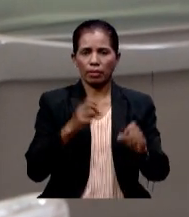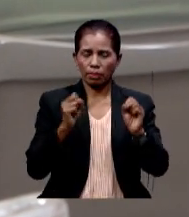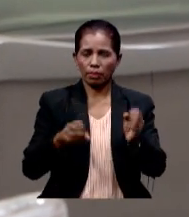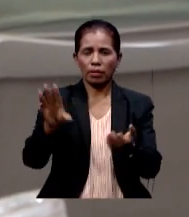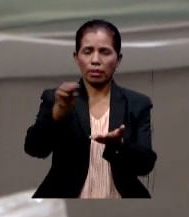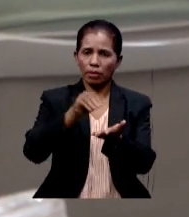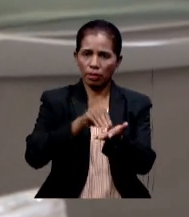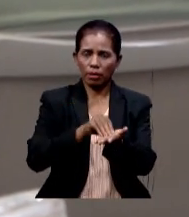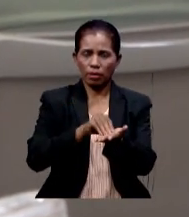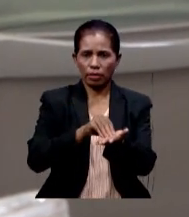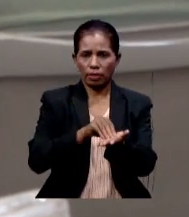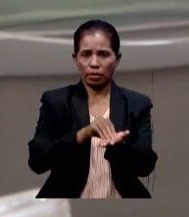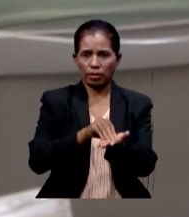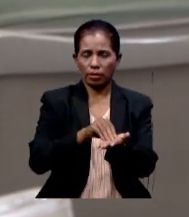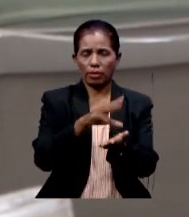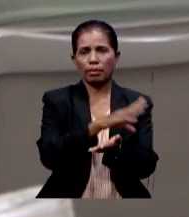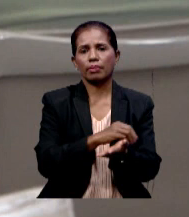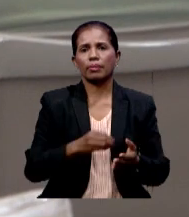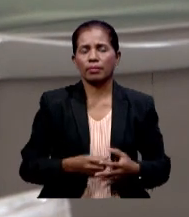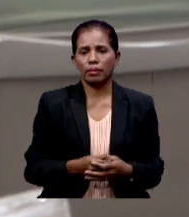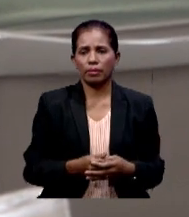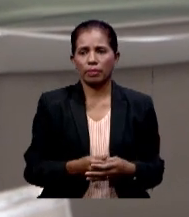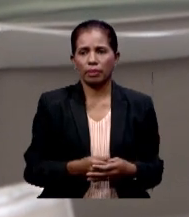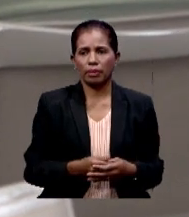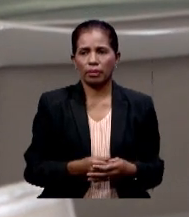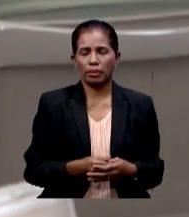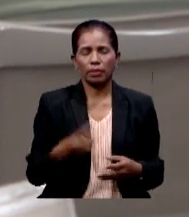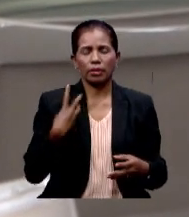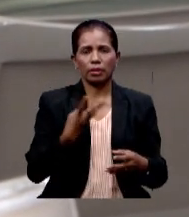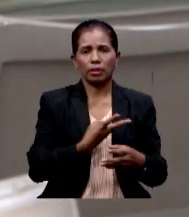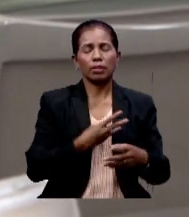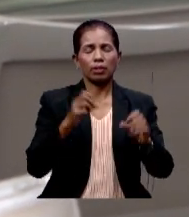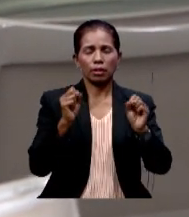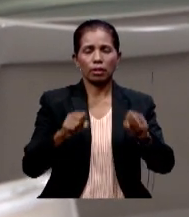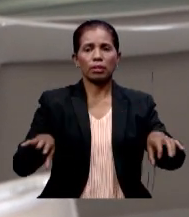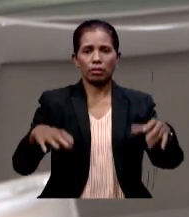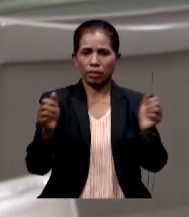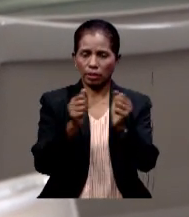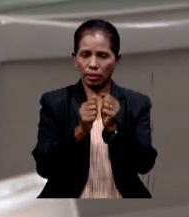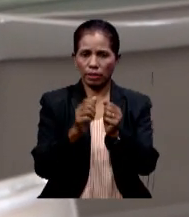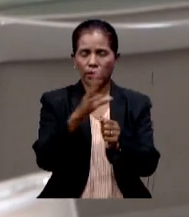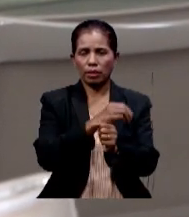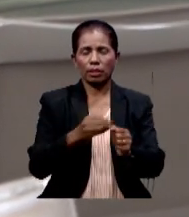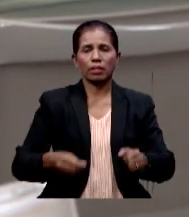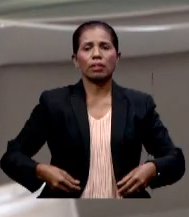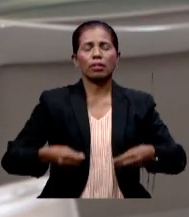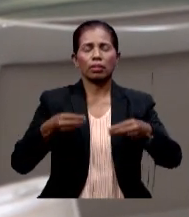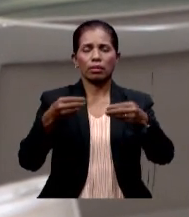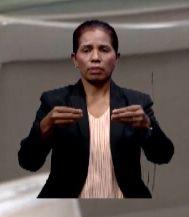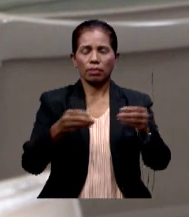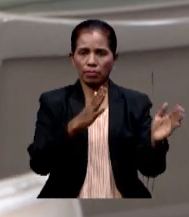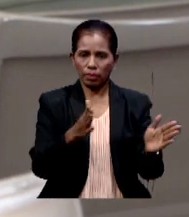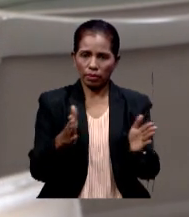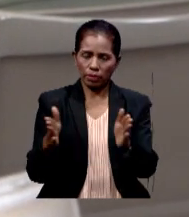all the participants of my strong personal commitment to leading this process